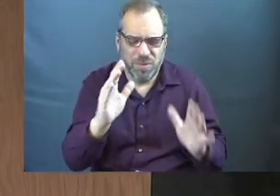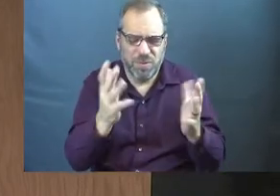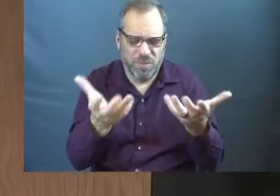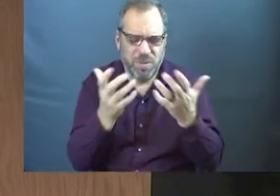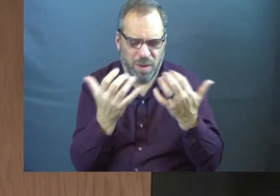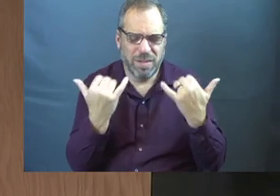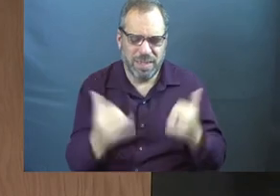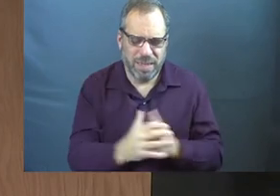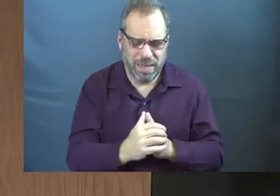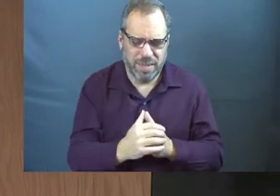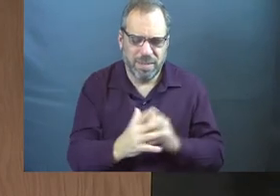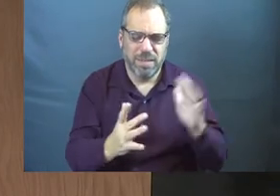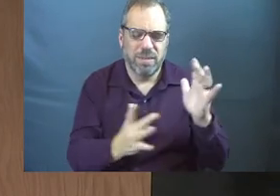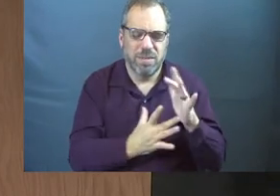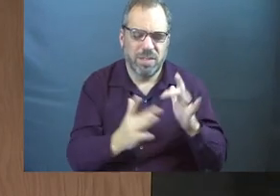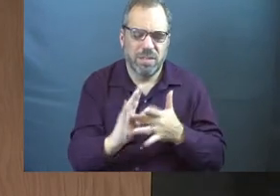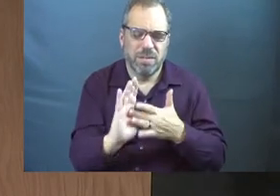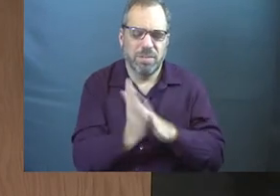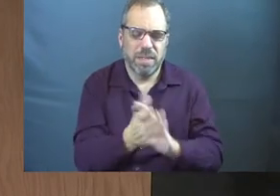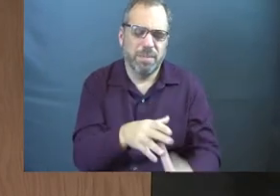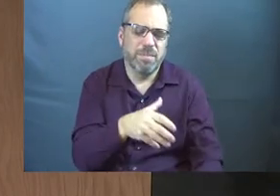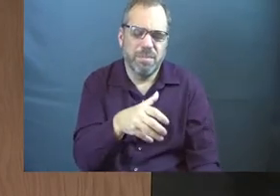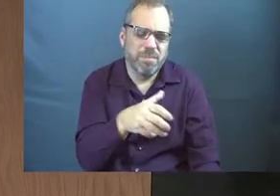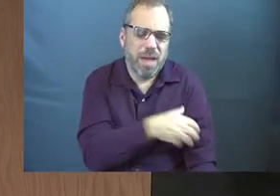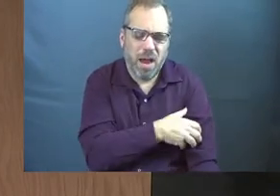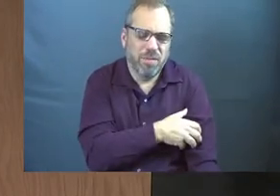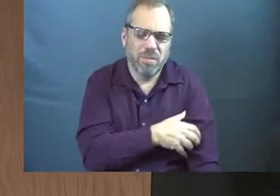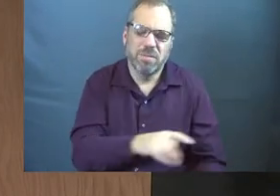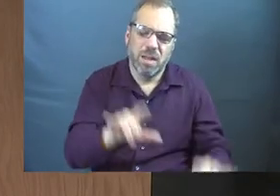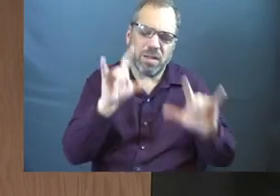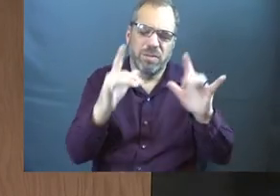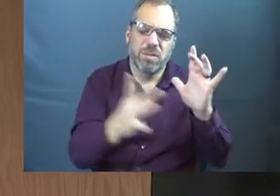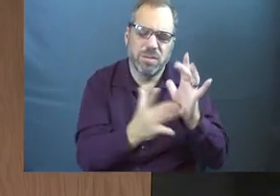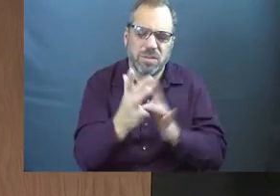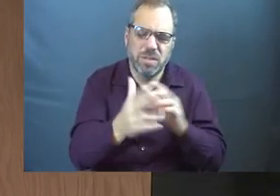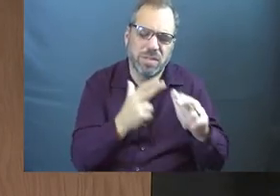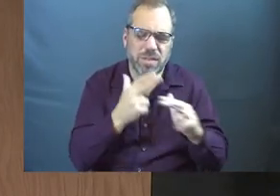Jesus, be powerful among us. We love you in Christ's name. Amen.